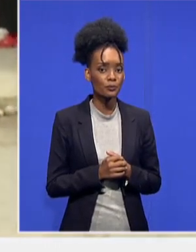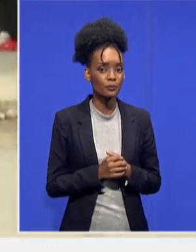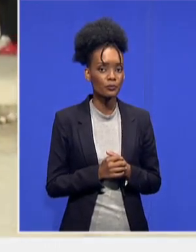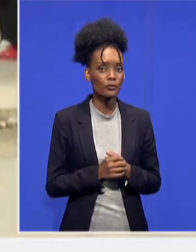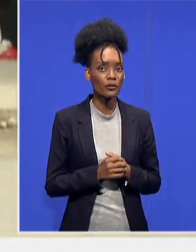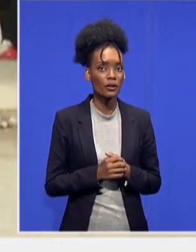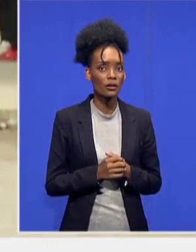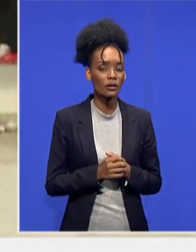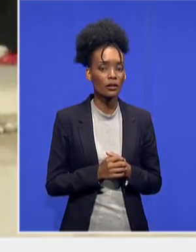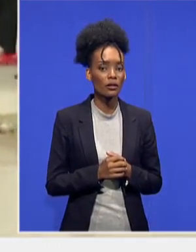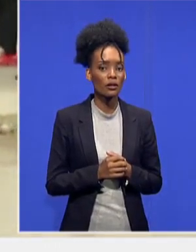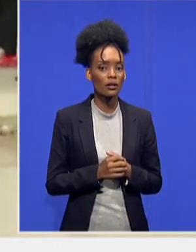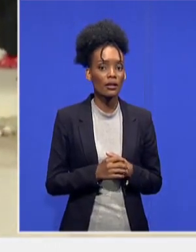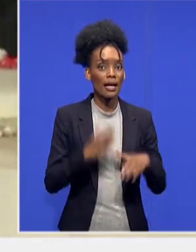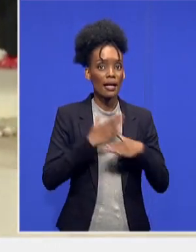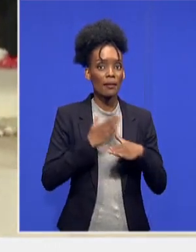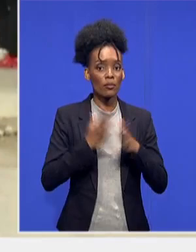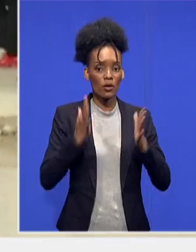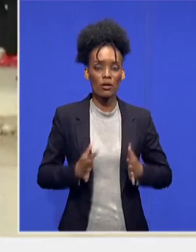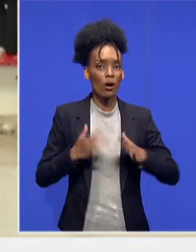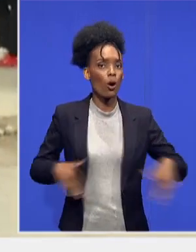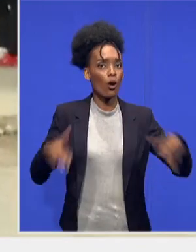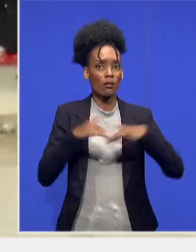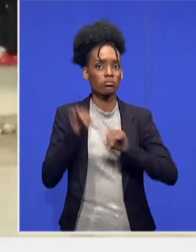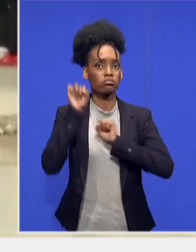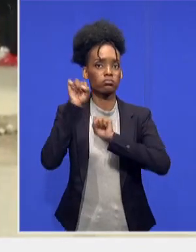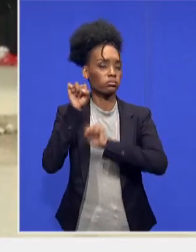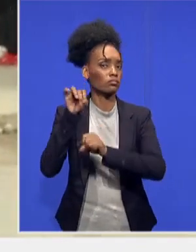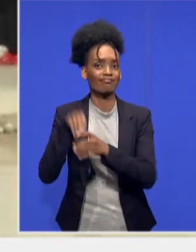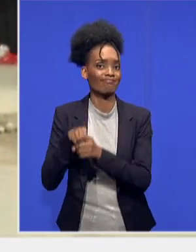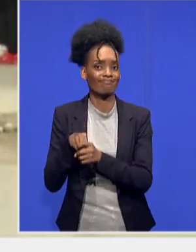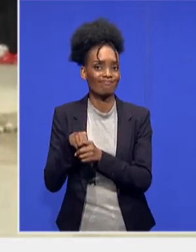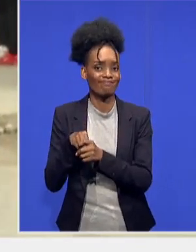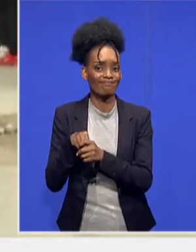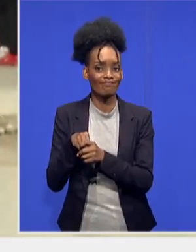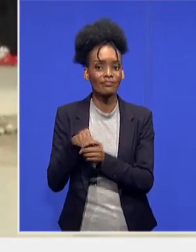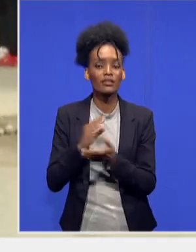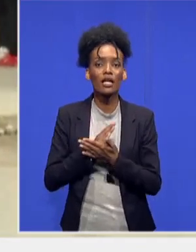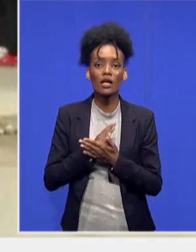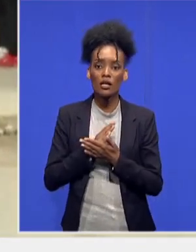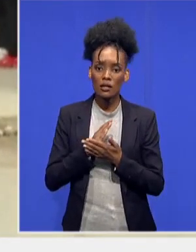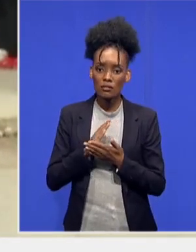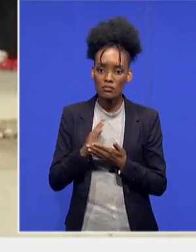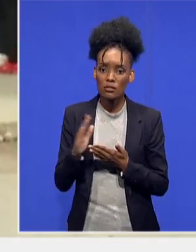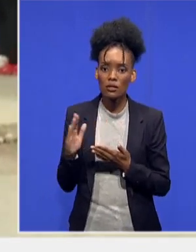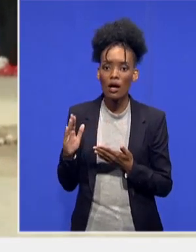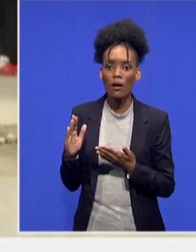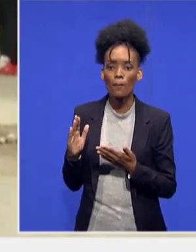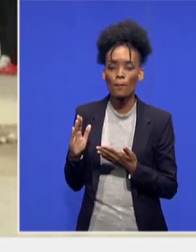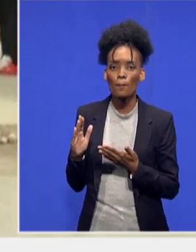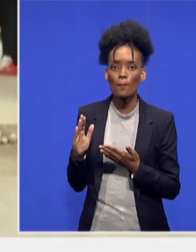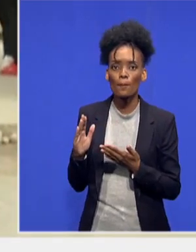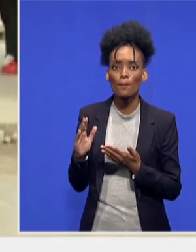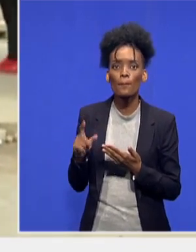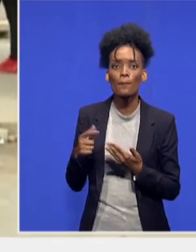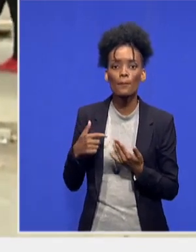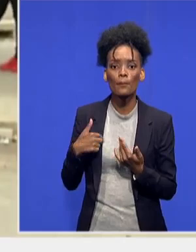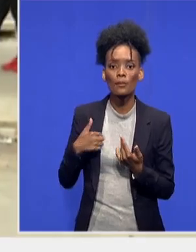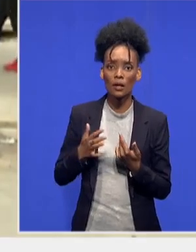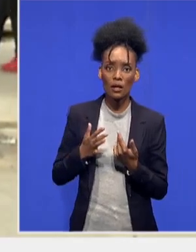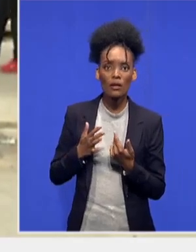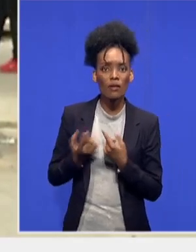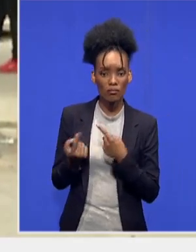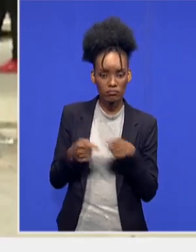employee is part of the strike. Some of them are diligent people that want to be in the wards taking care